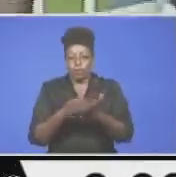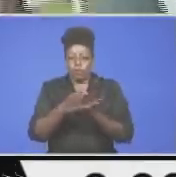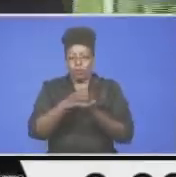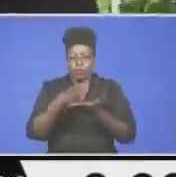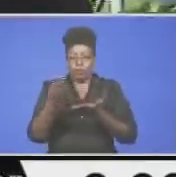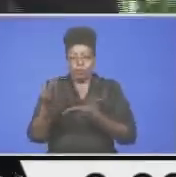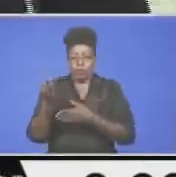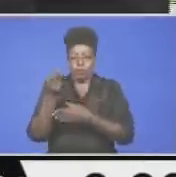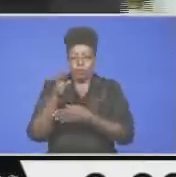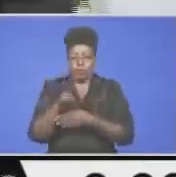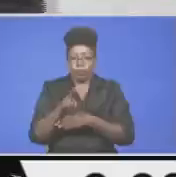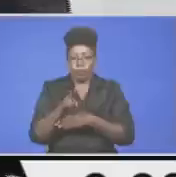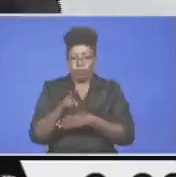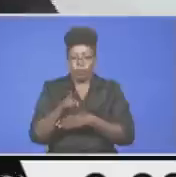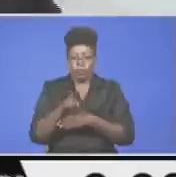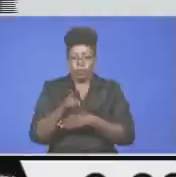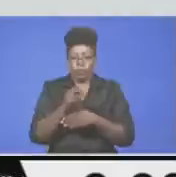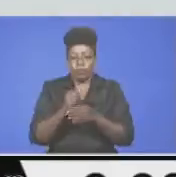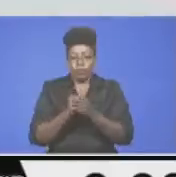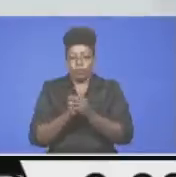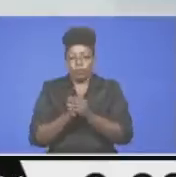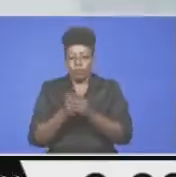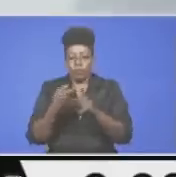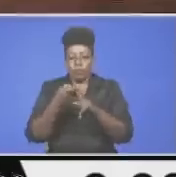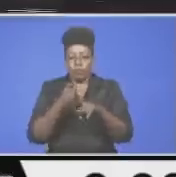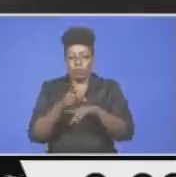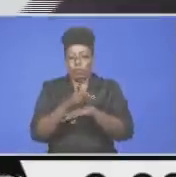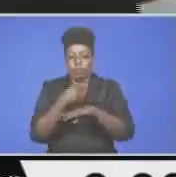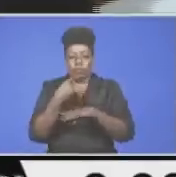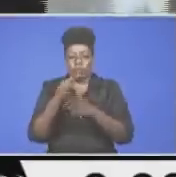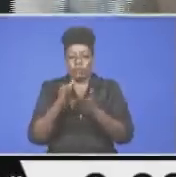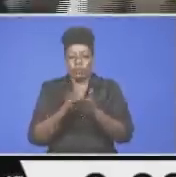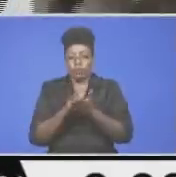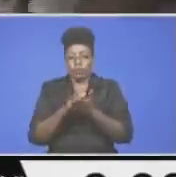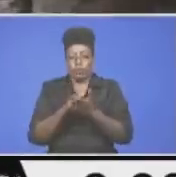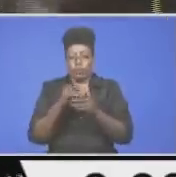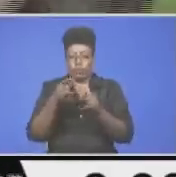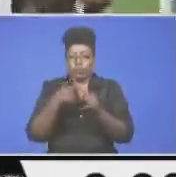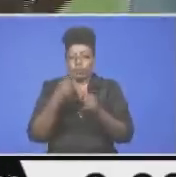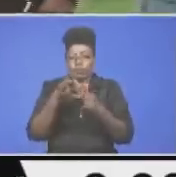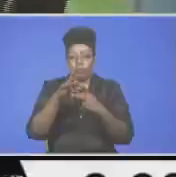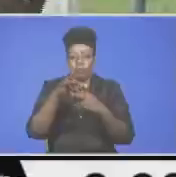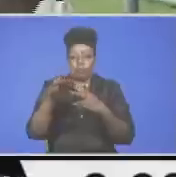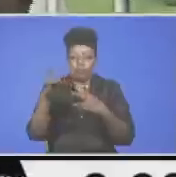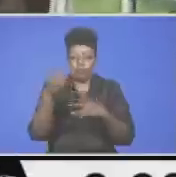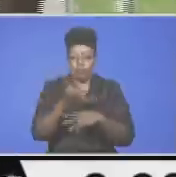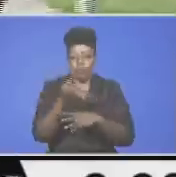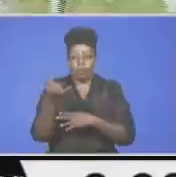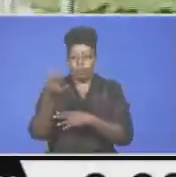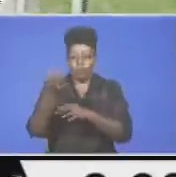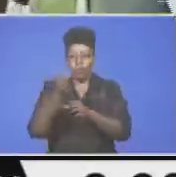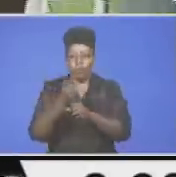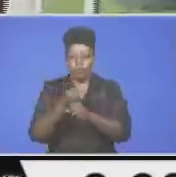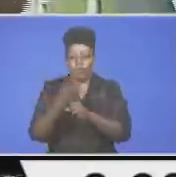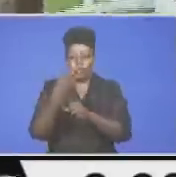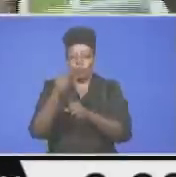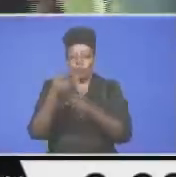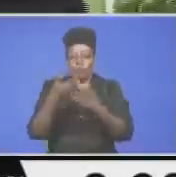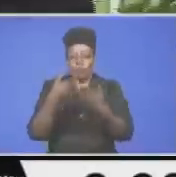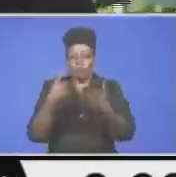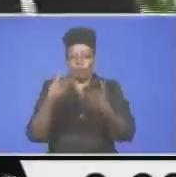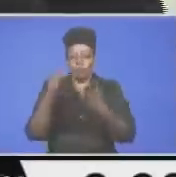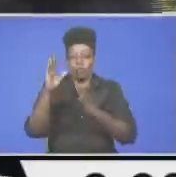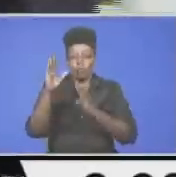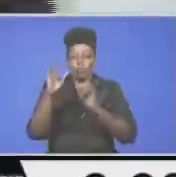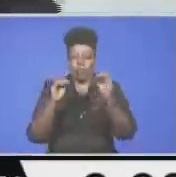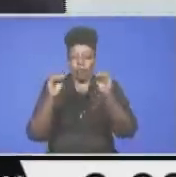and appliances from both properties to prospects, claiming she had first choice on the items and could get them before they went to auction. Court